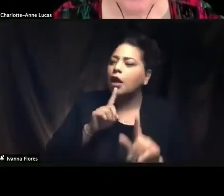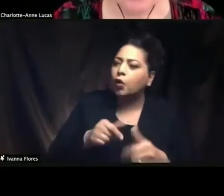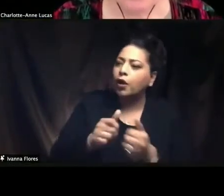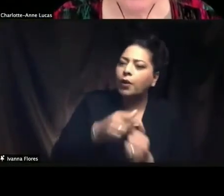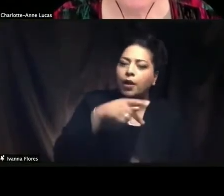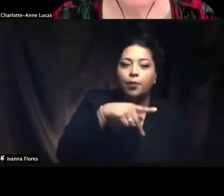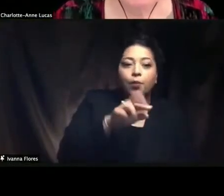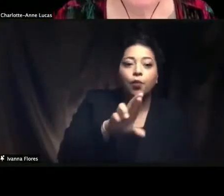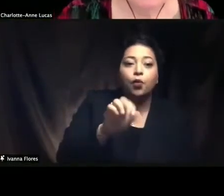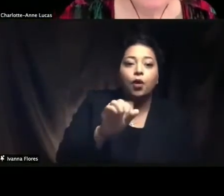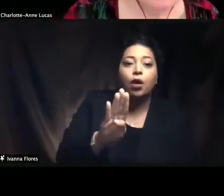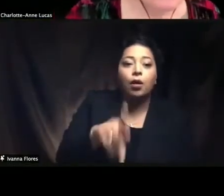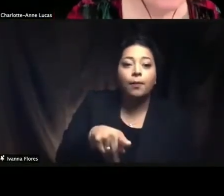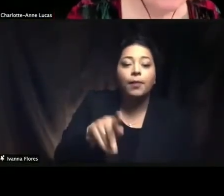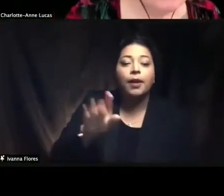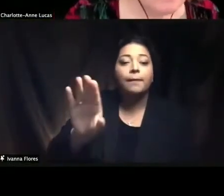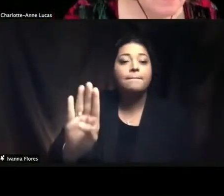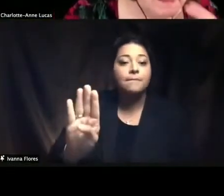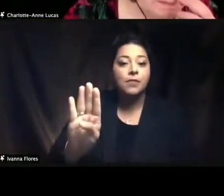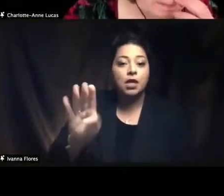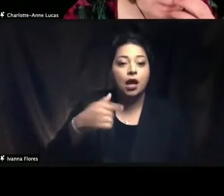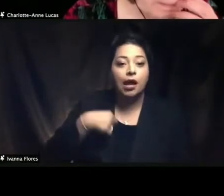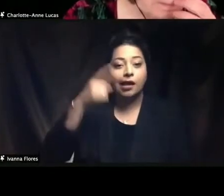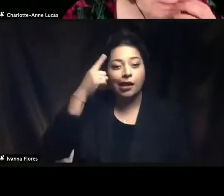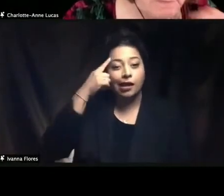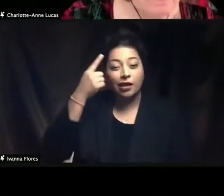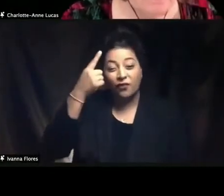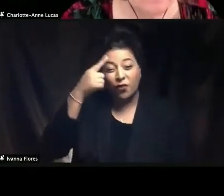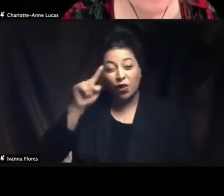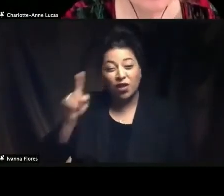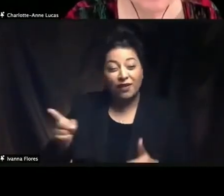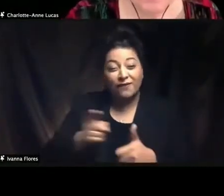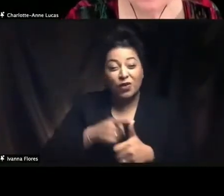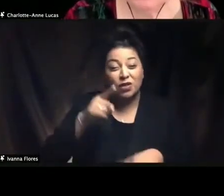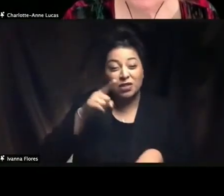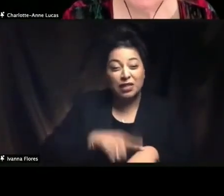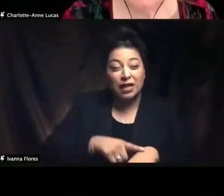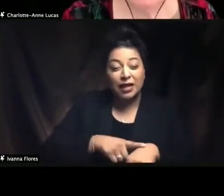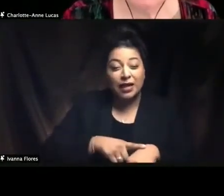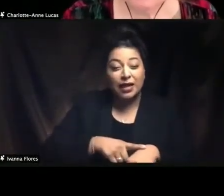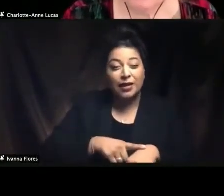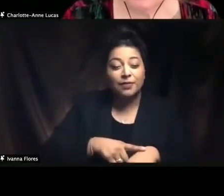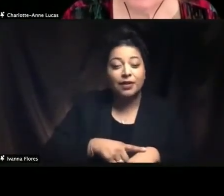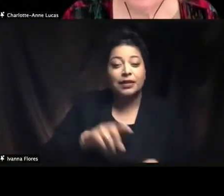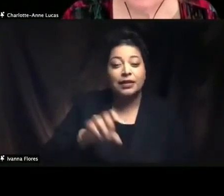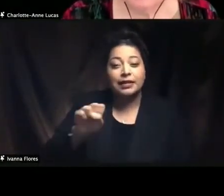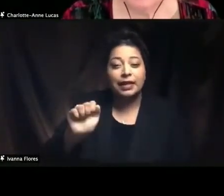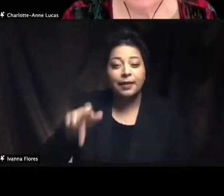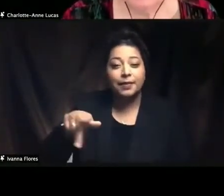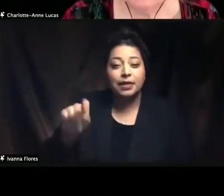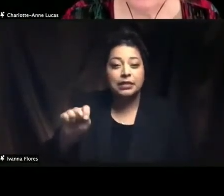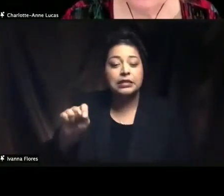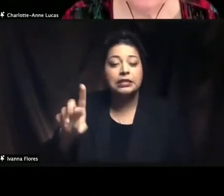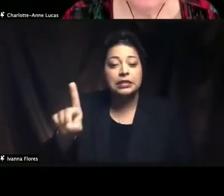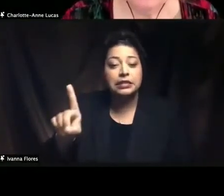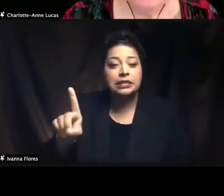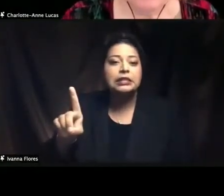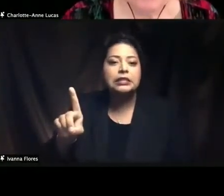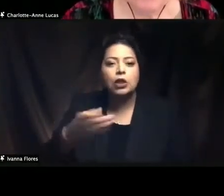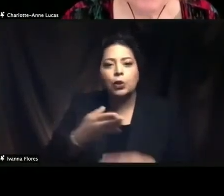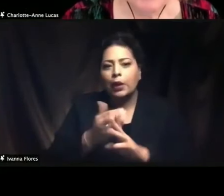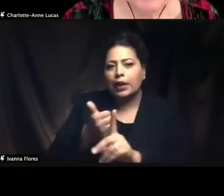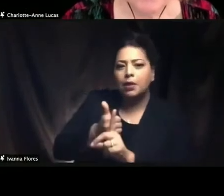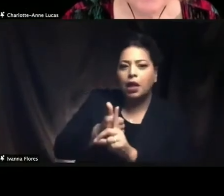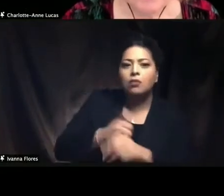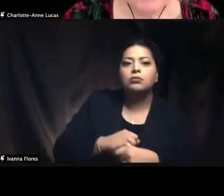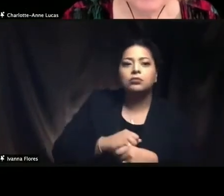Prop B. I think for the first time, fixed SAPD was on the offense. We can look at what happened in